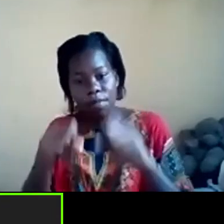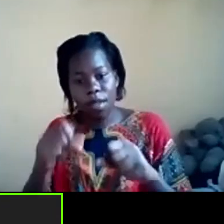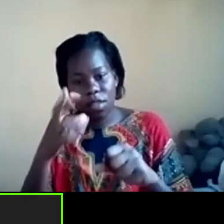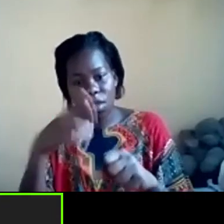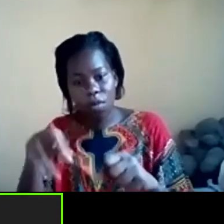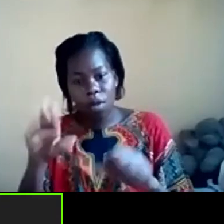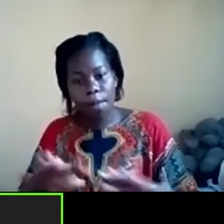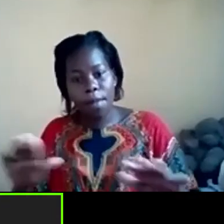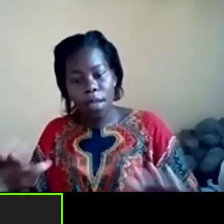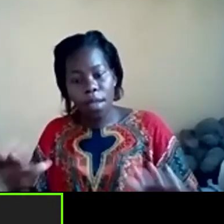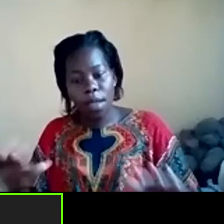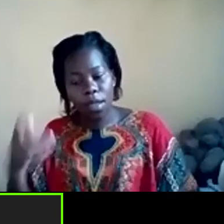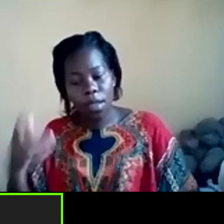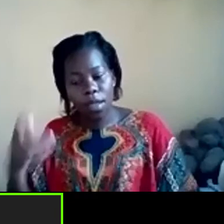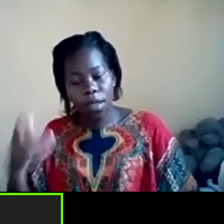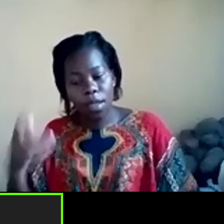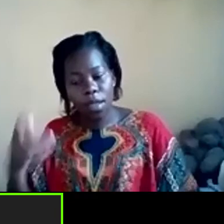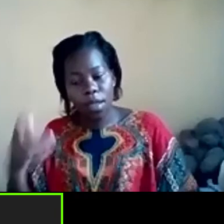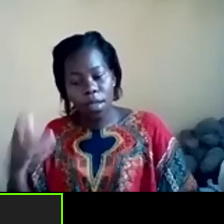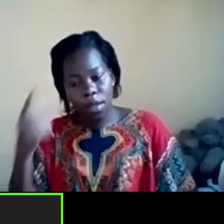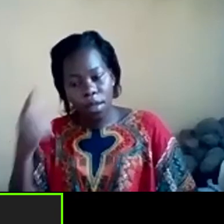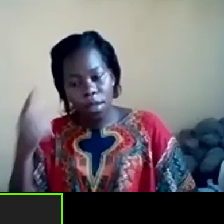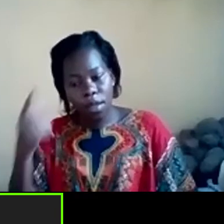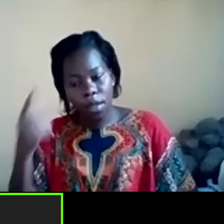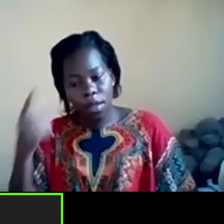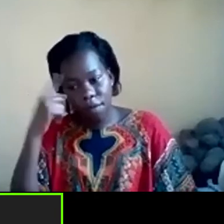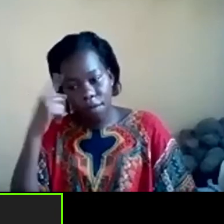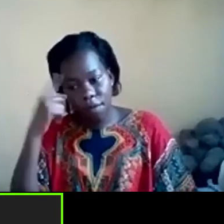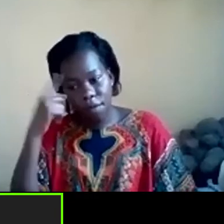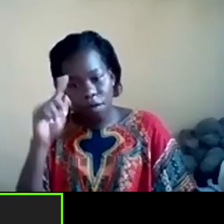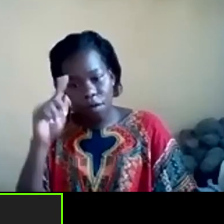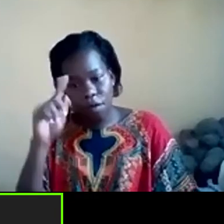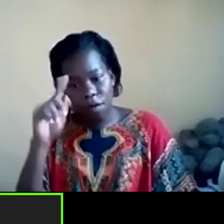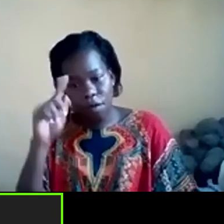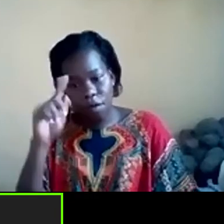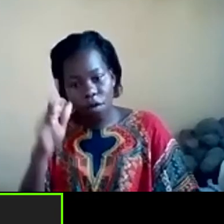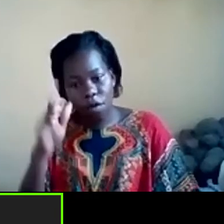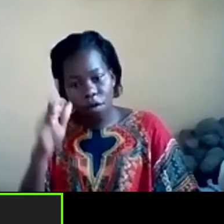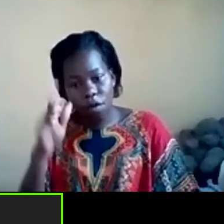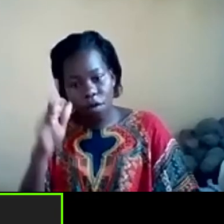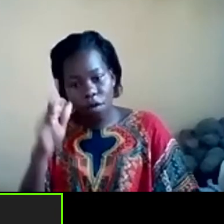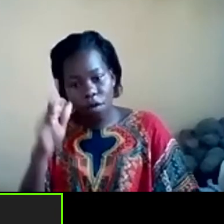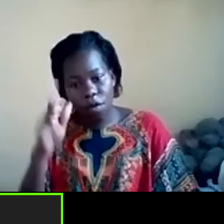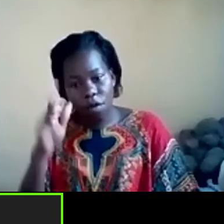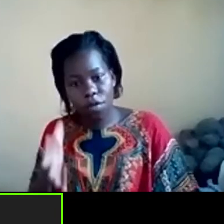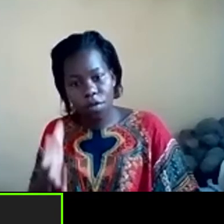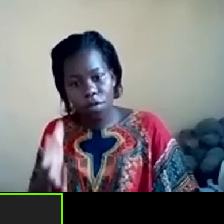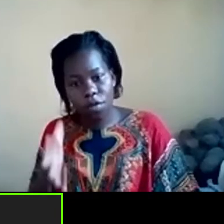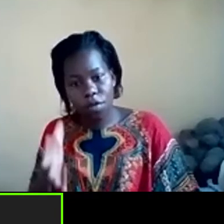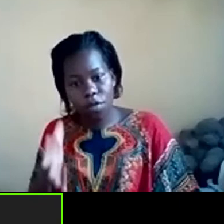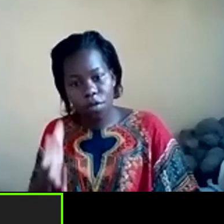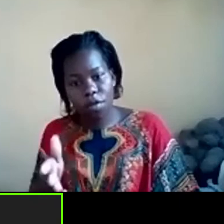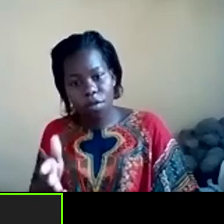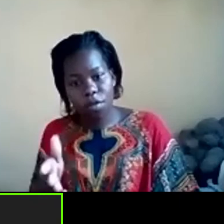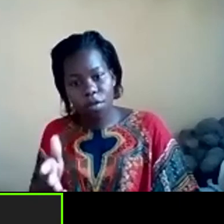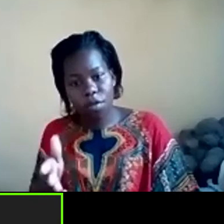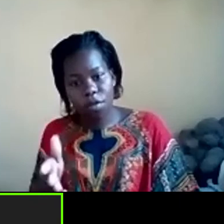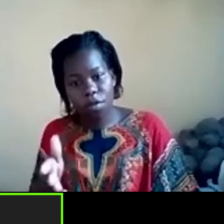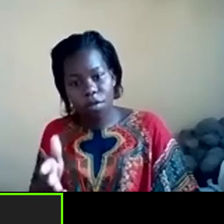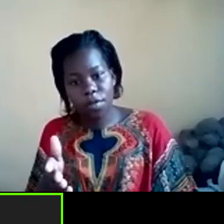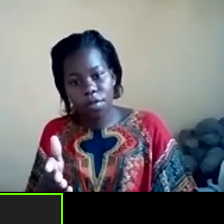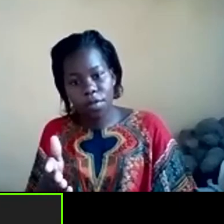where a lot of issues arise, because there's some serious startup investment that